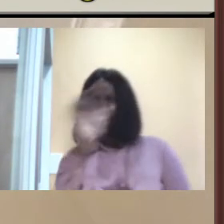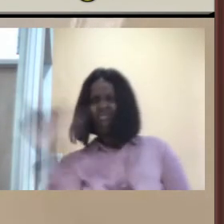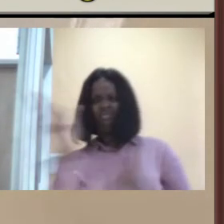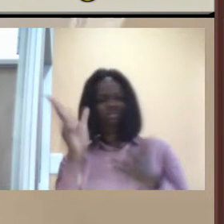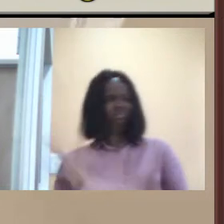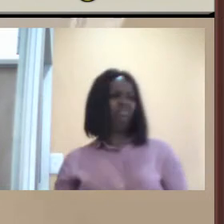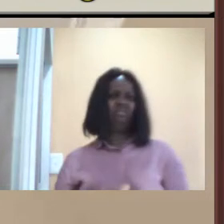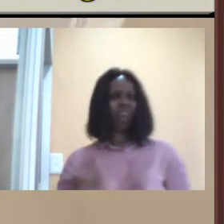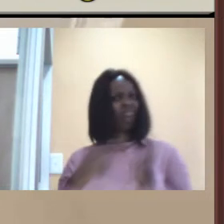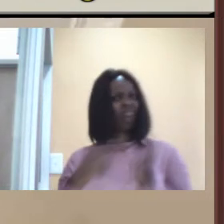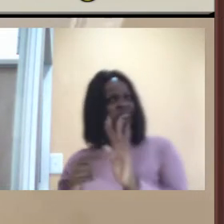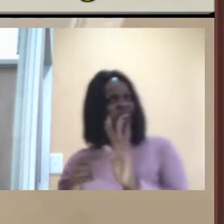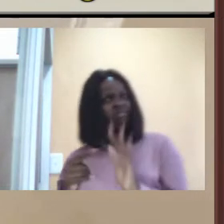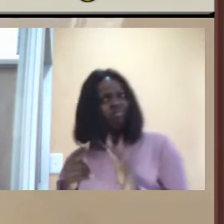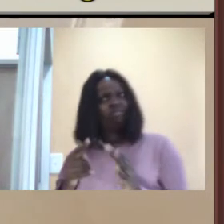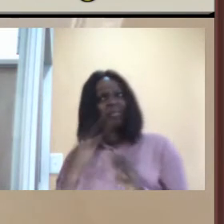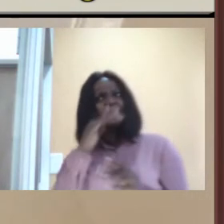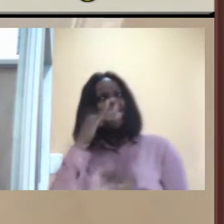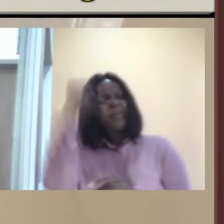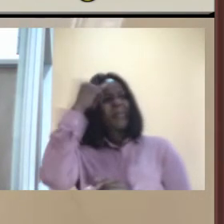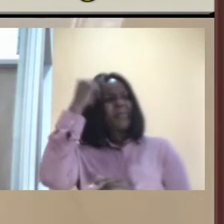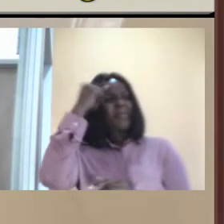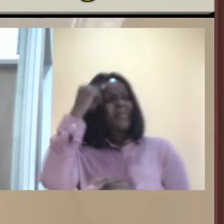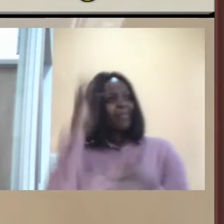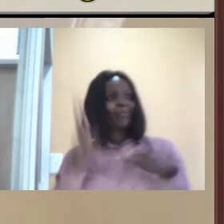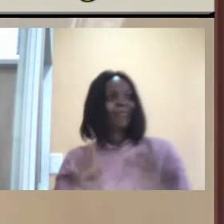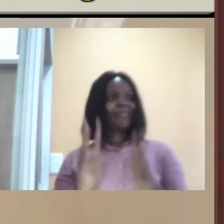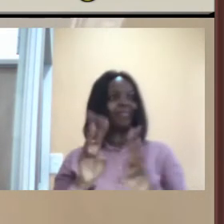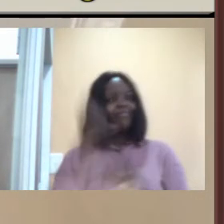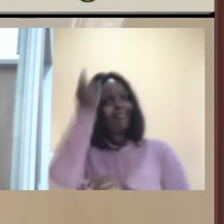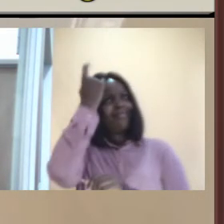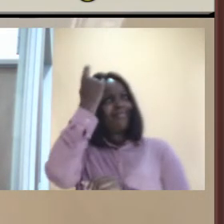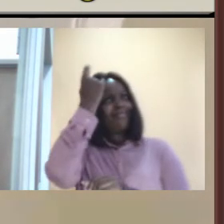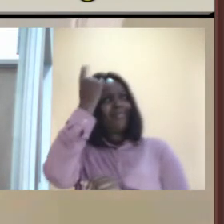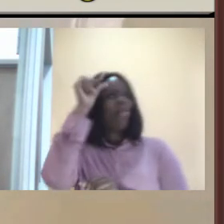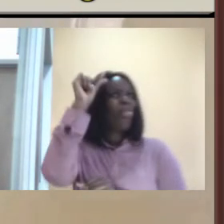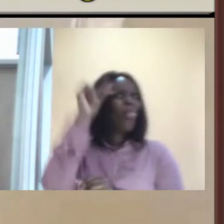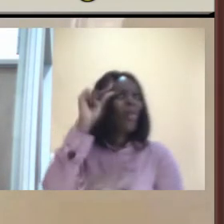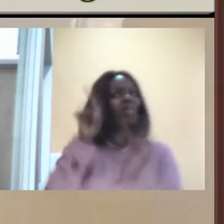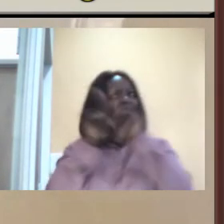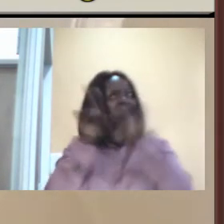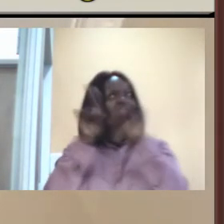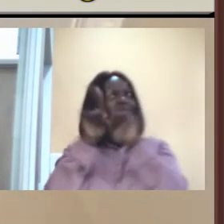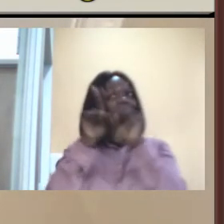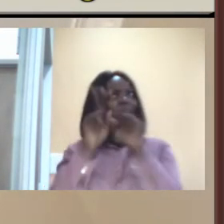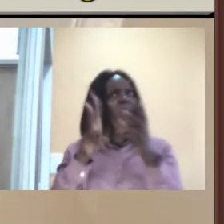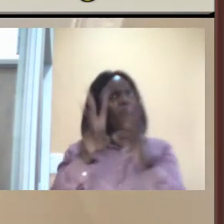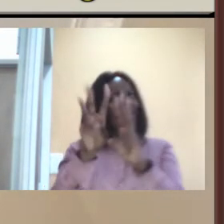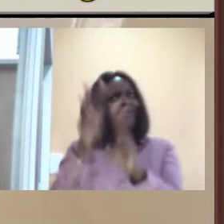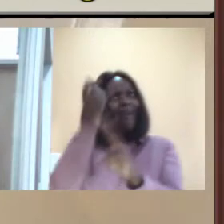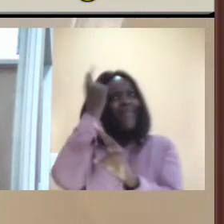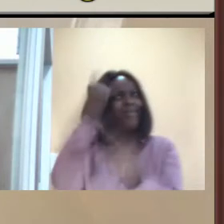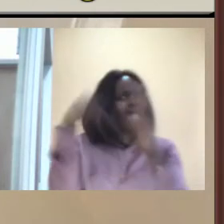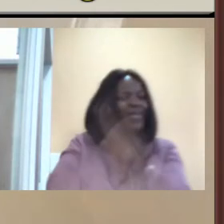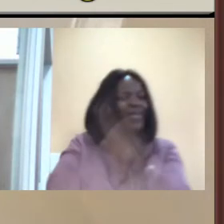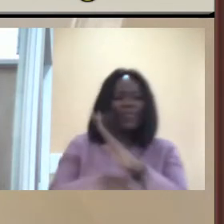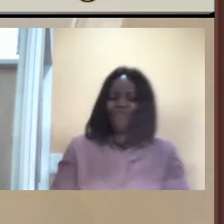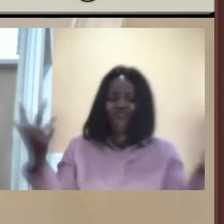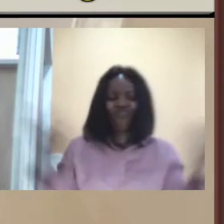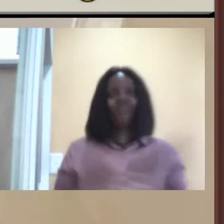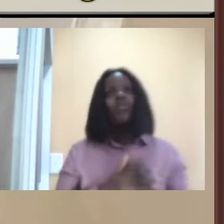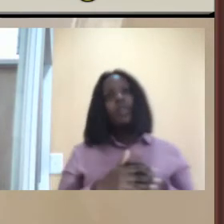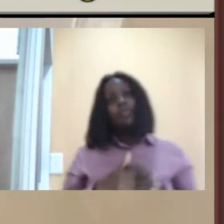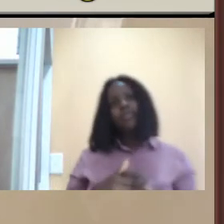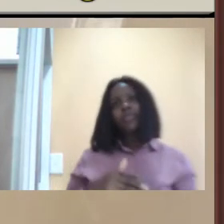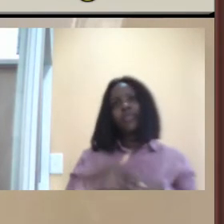they show how shallow you are in terms of understanding even your ideology as an EFF. Let me just cite,